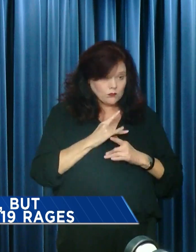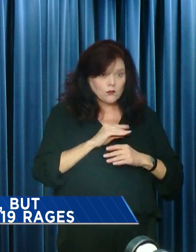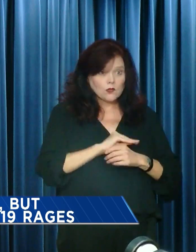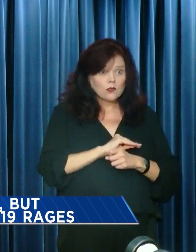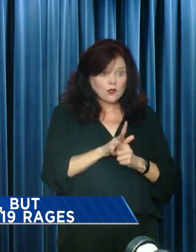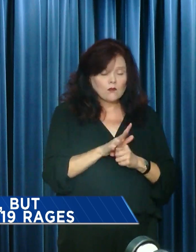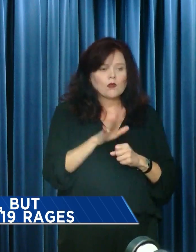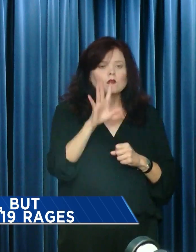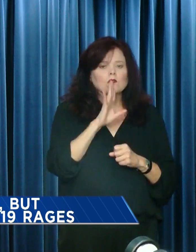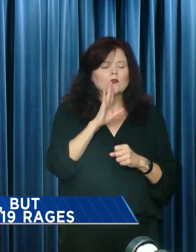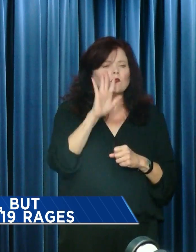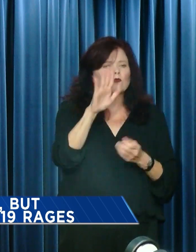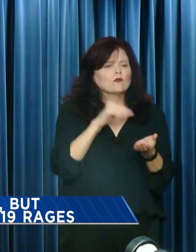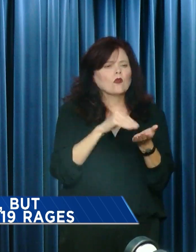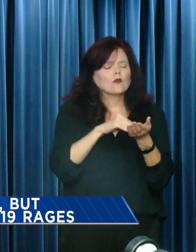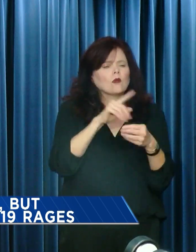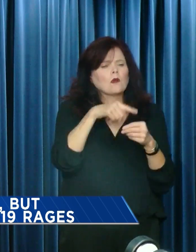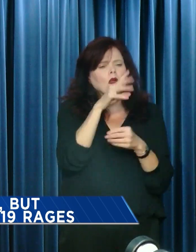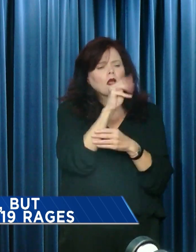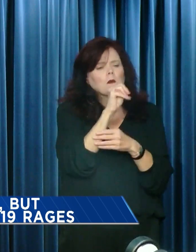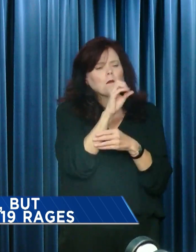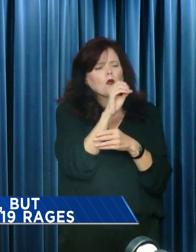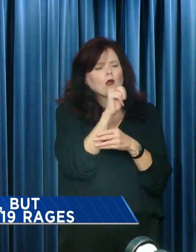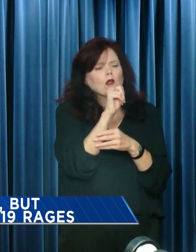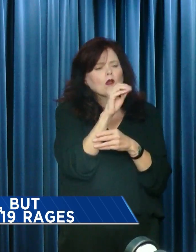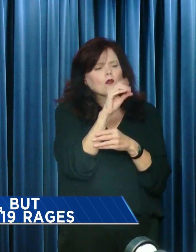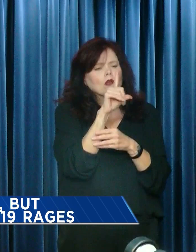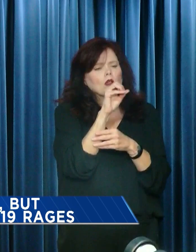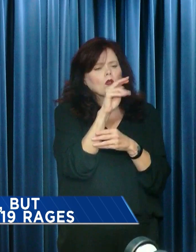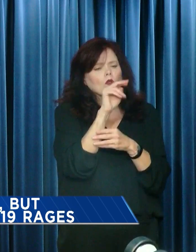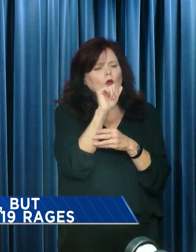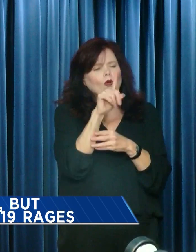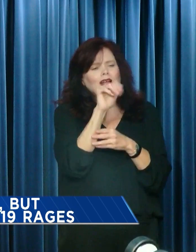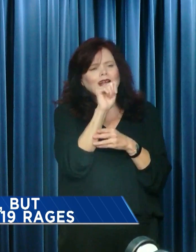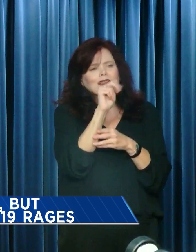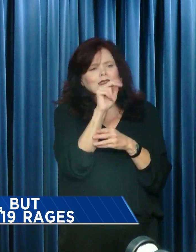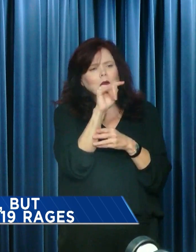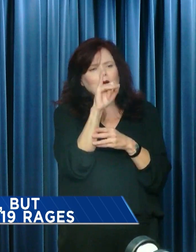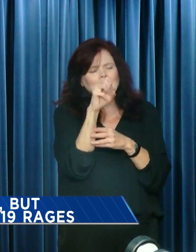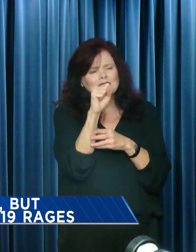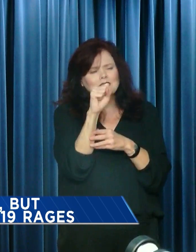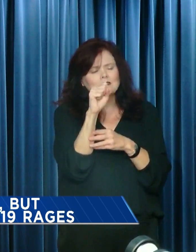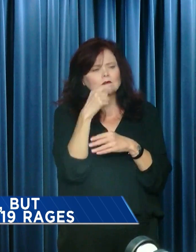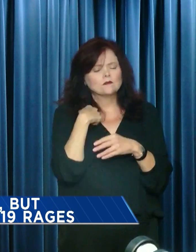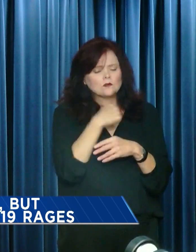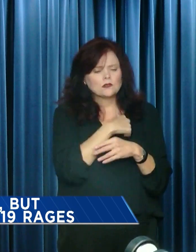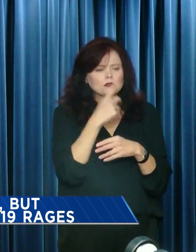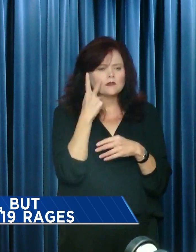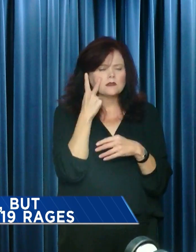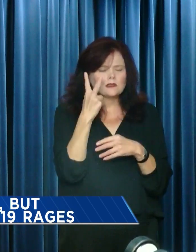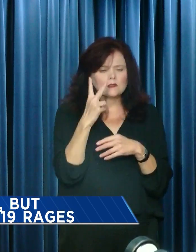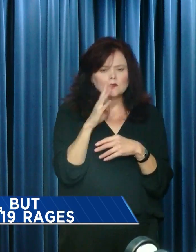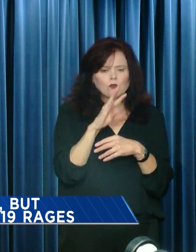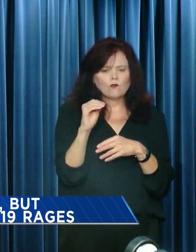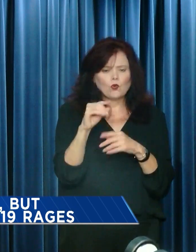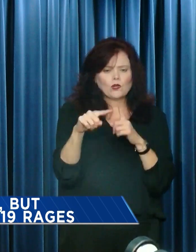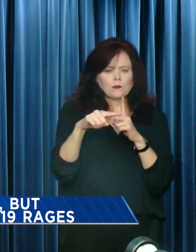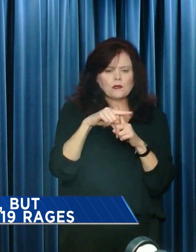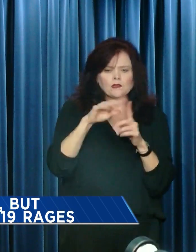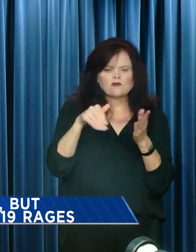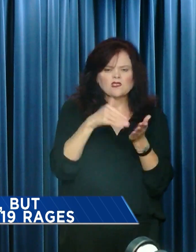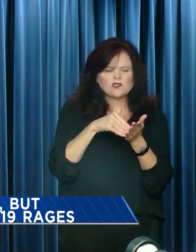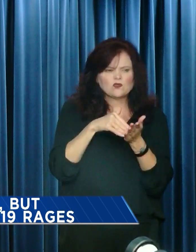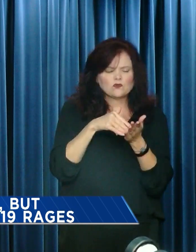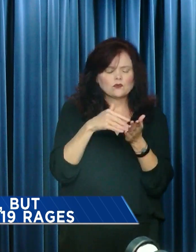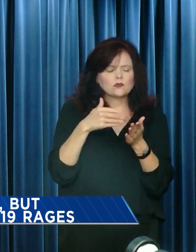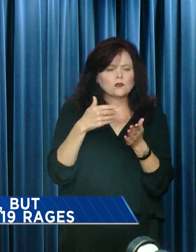want you to talk to your doctor about getting monoclonal antibodies. We've seen a multifold increase in our utilization. We have 40 plus centers of excellence